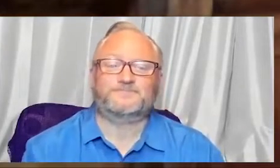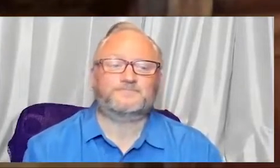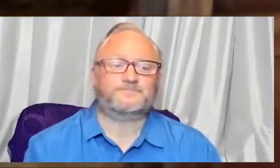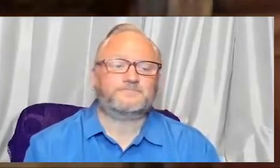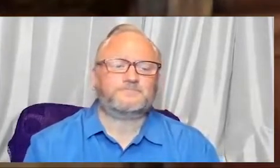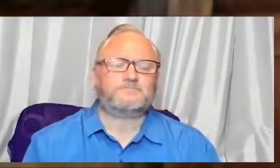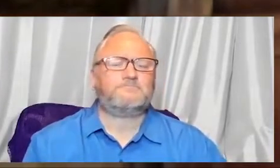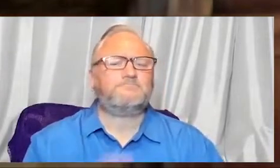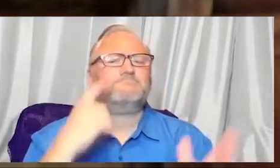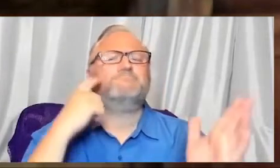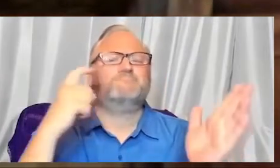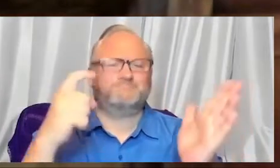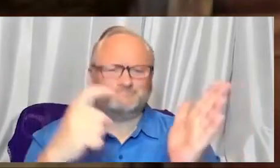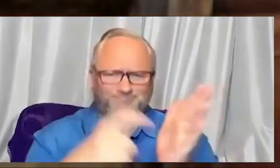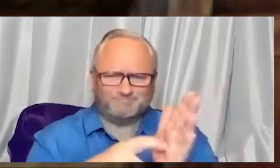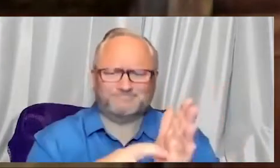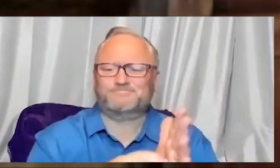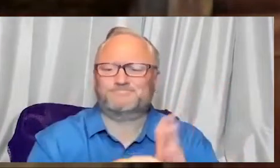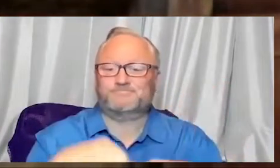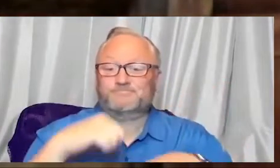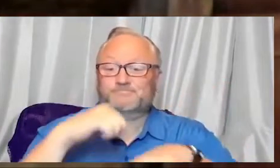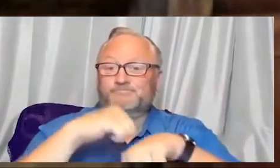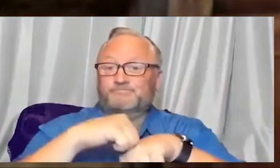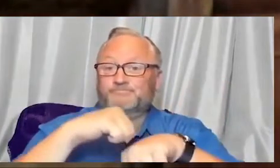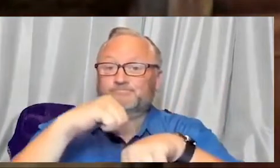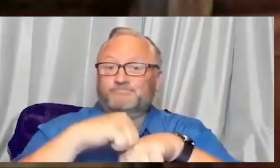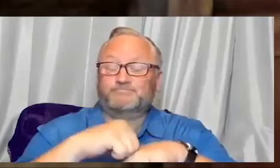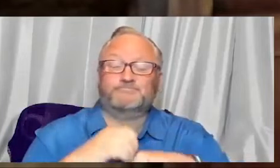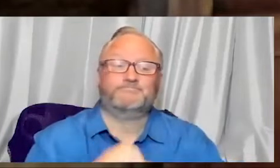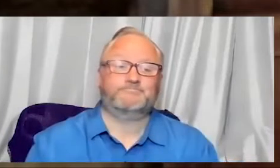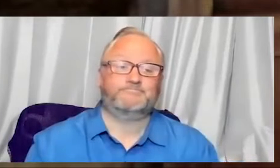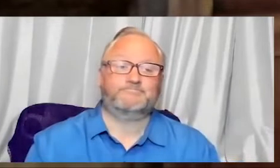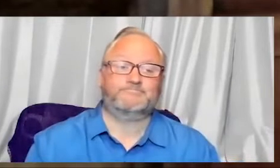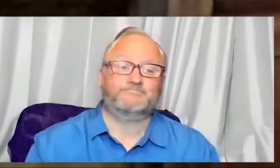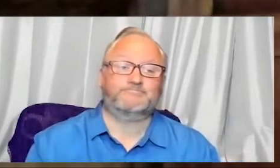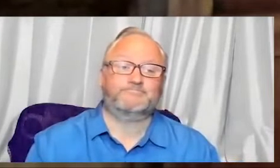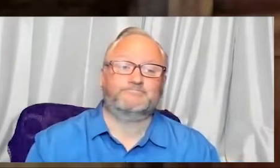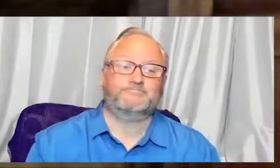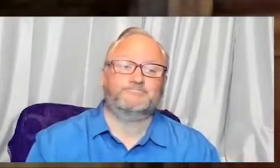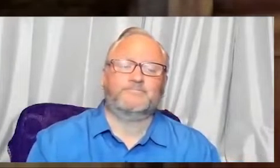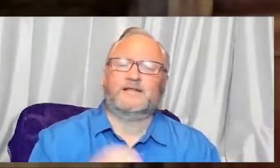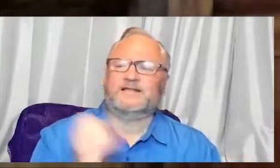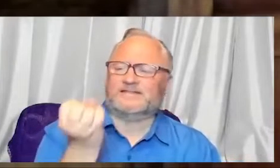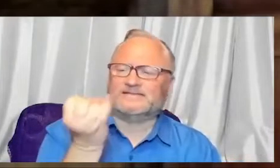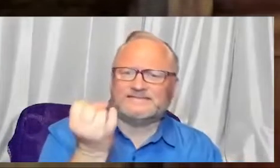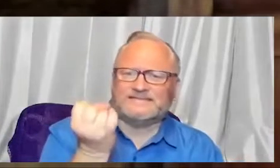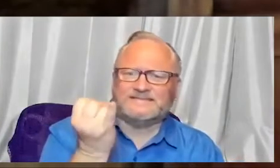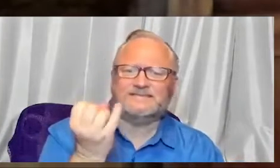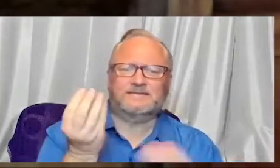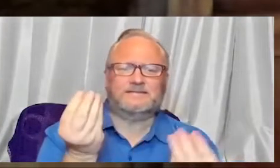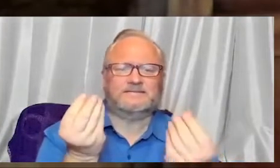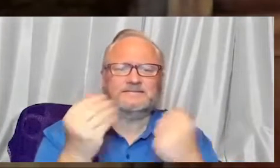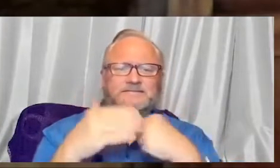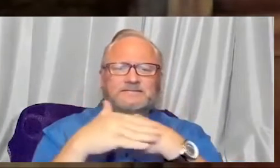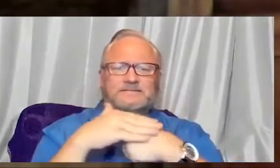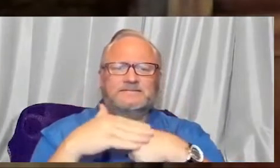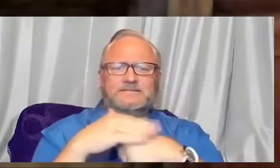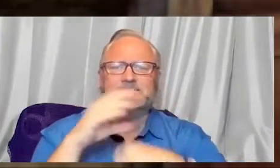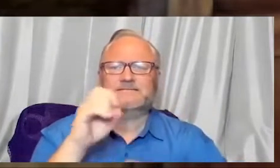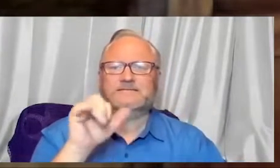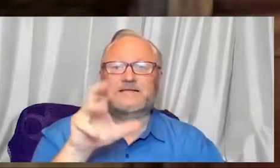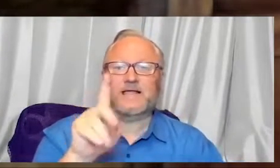Notice the stone, the seed, the sand, and remember the